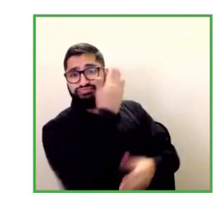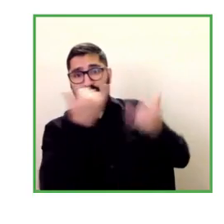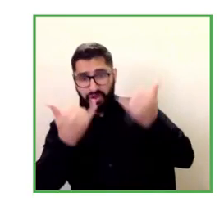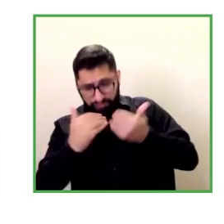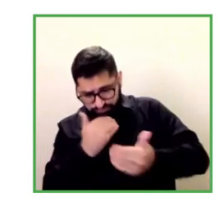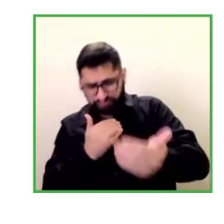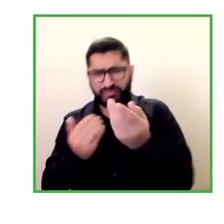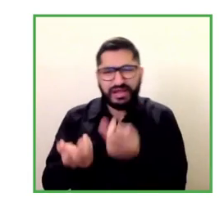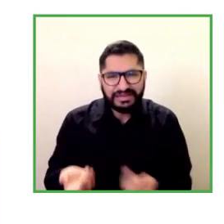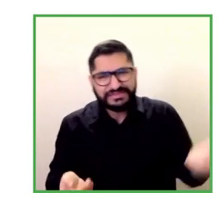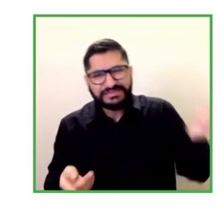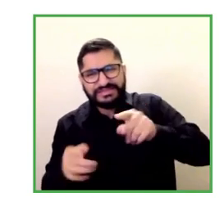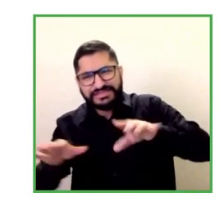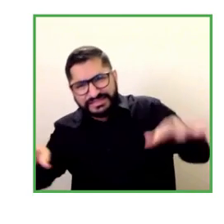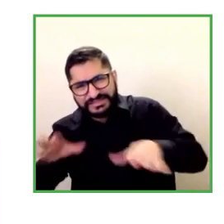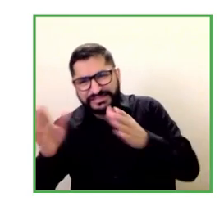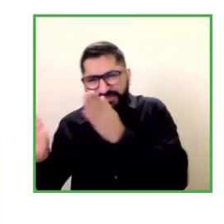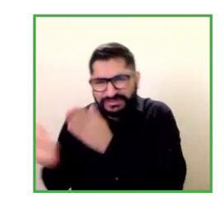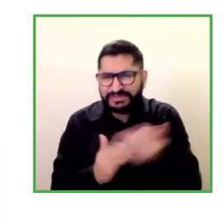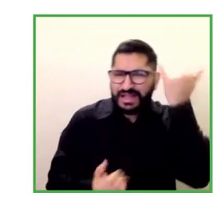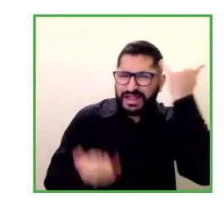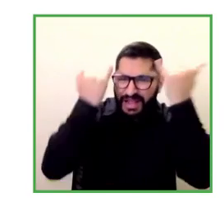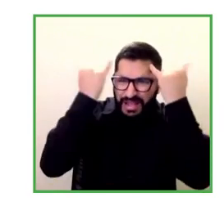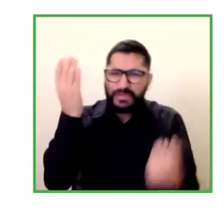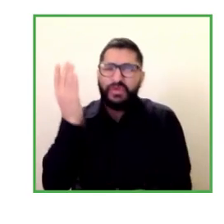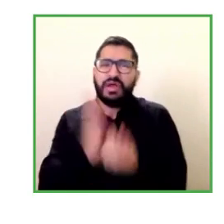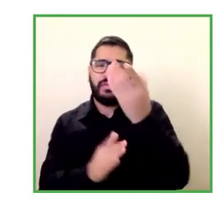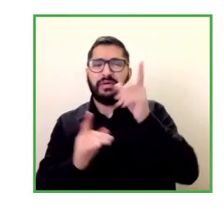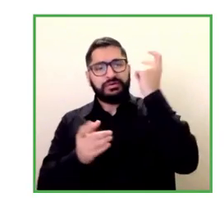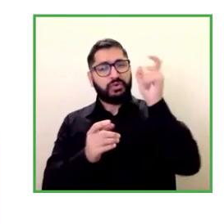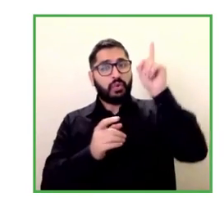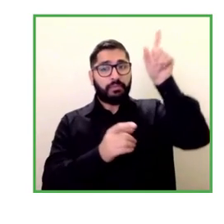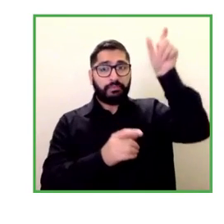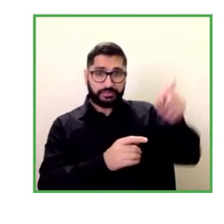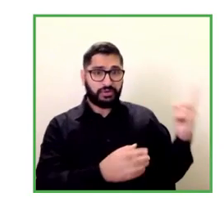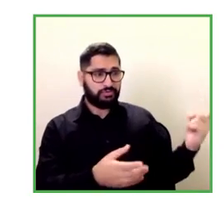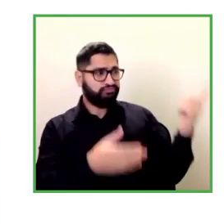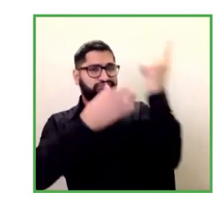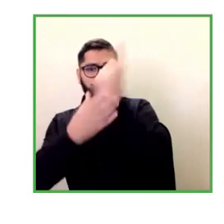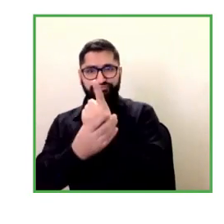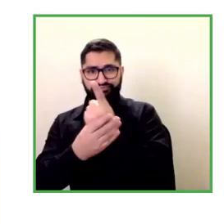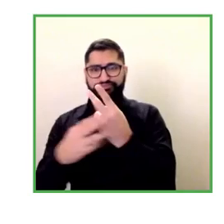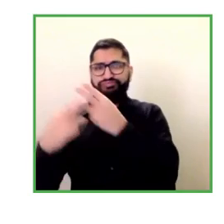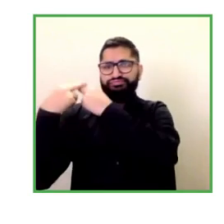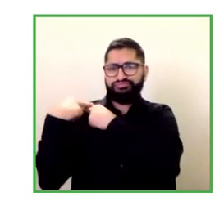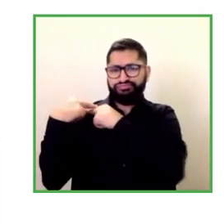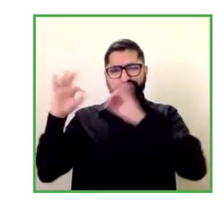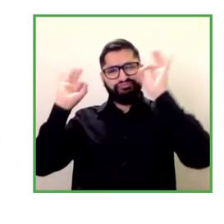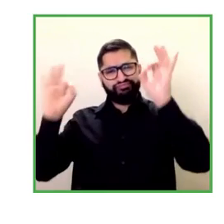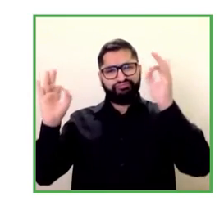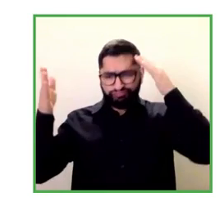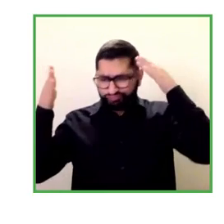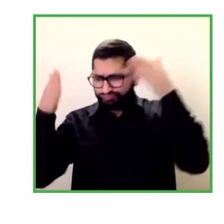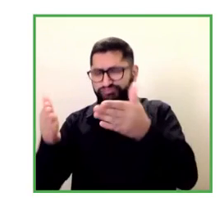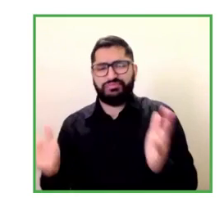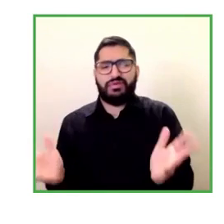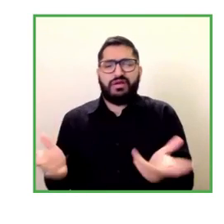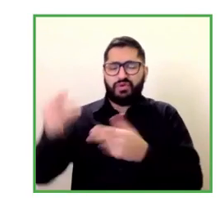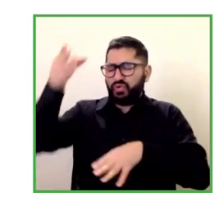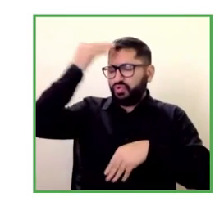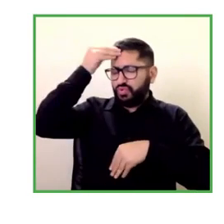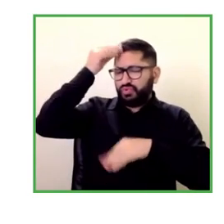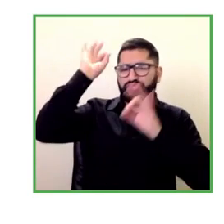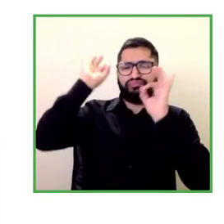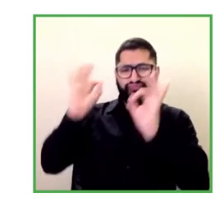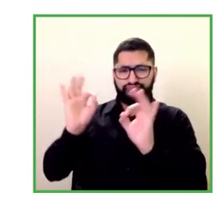how much it means for us to have an expert in inclusion in the business world and among